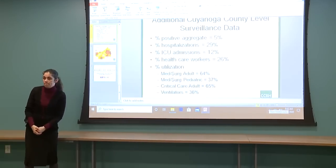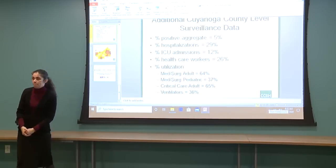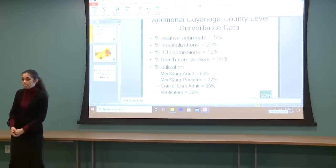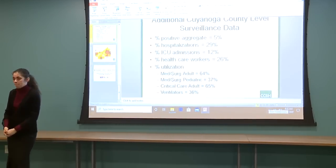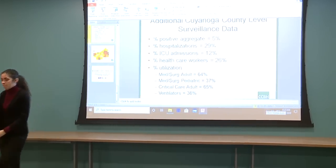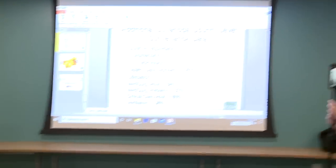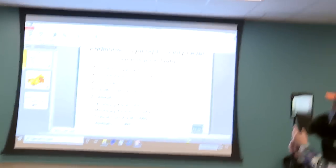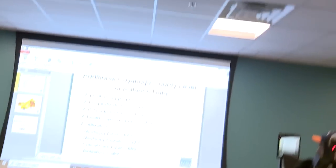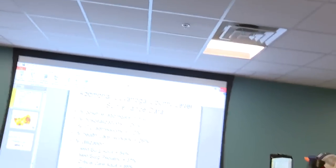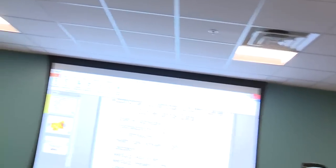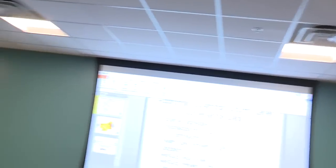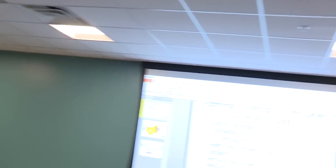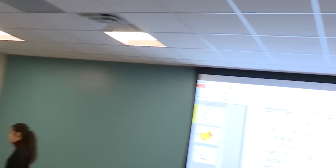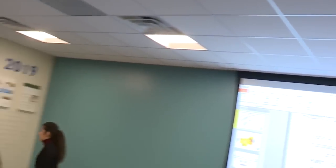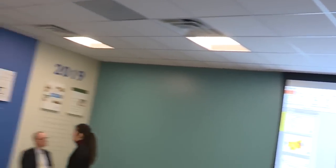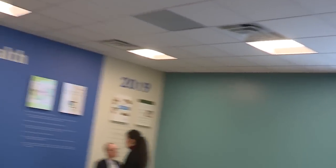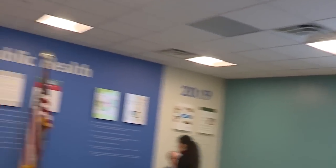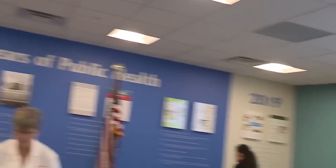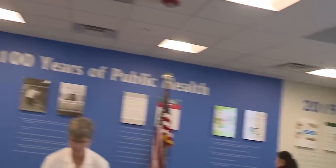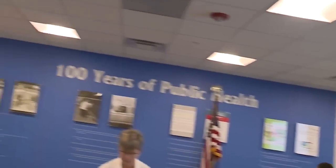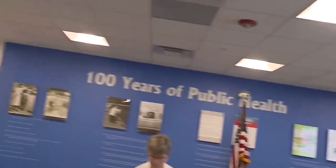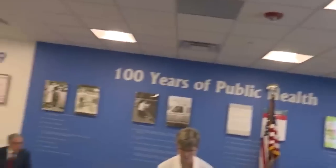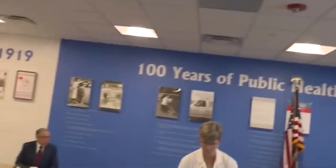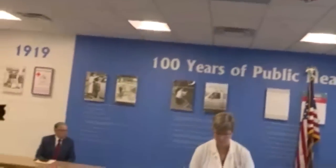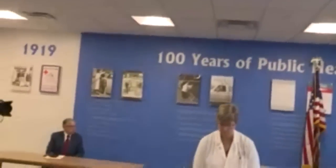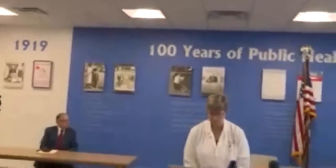Okay, I'll give you a moment to pivot back and get Heather again.